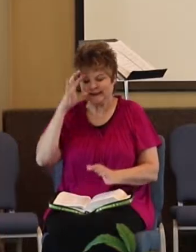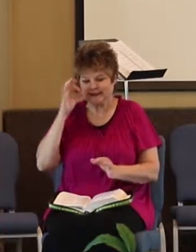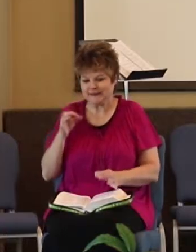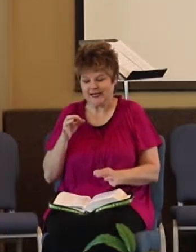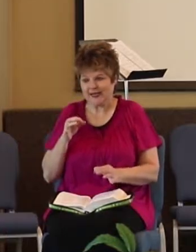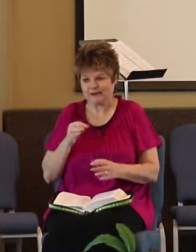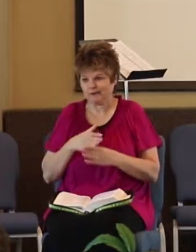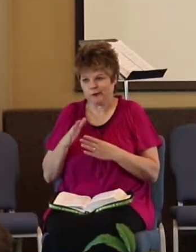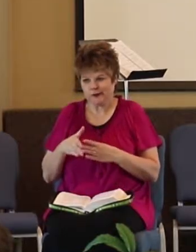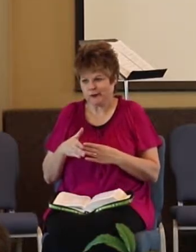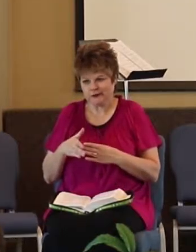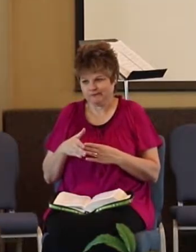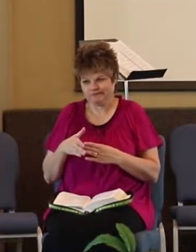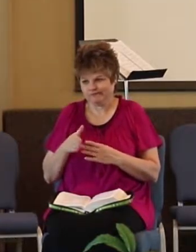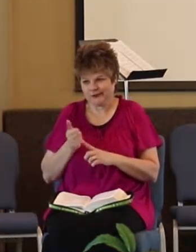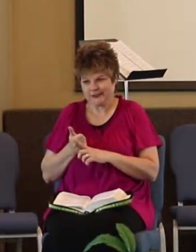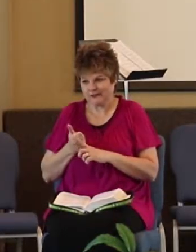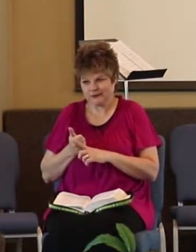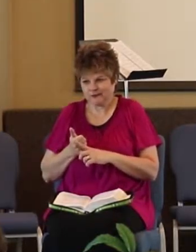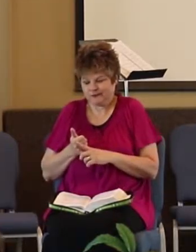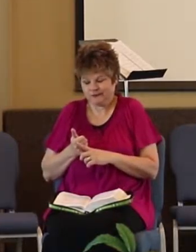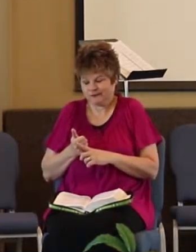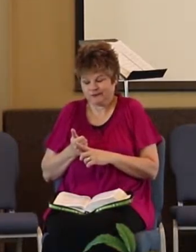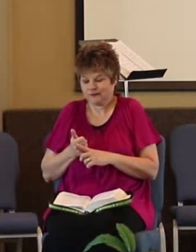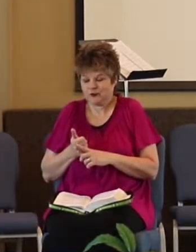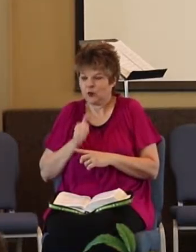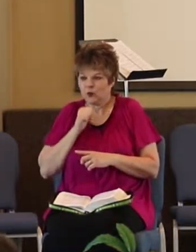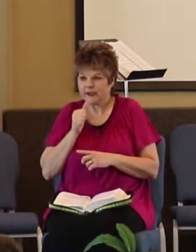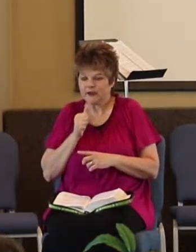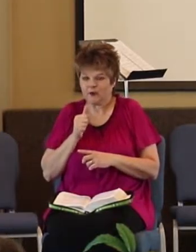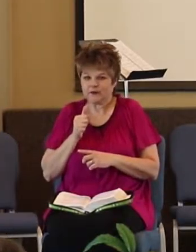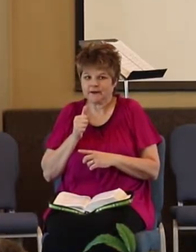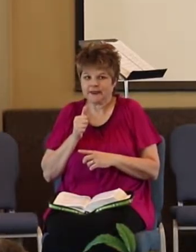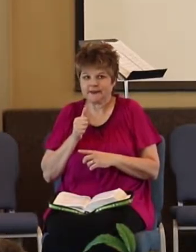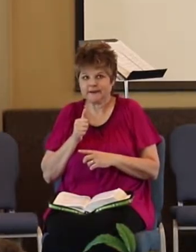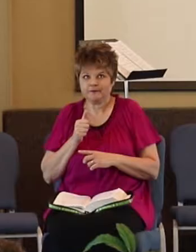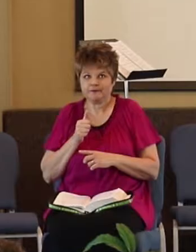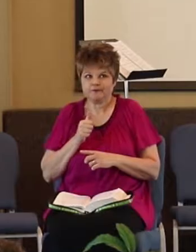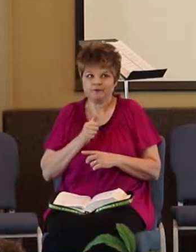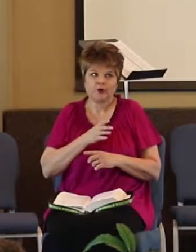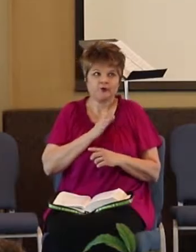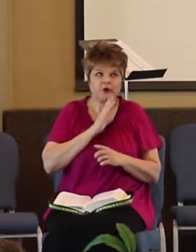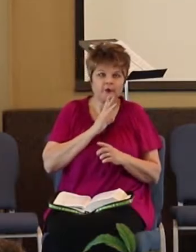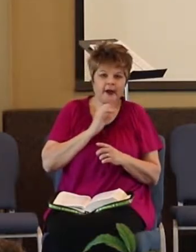what the results are going to be. We don't get to weigh in on whether or